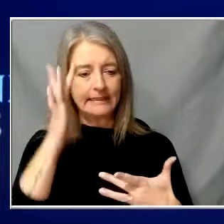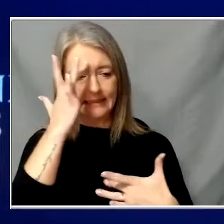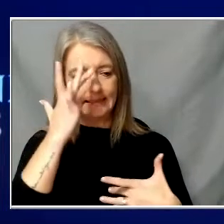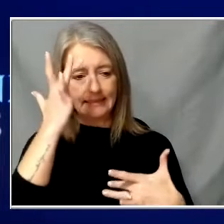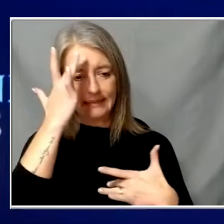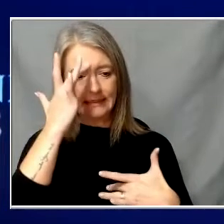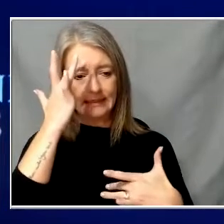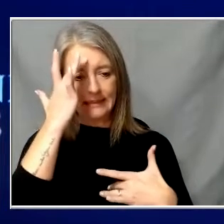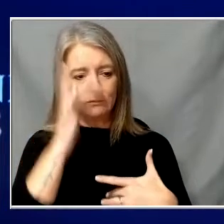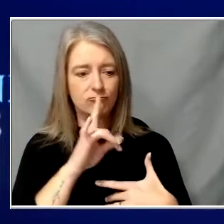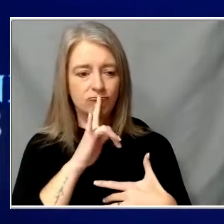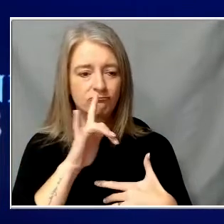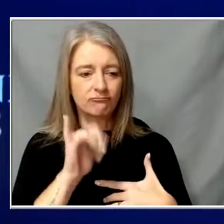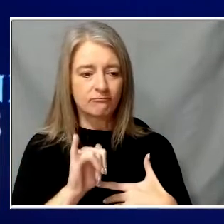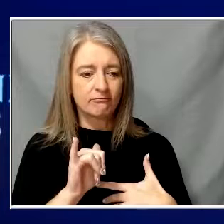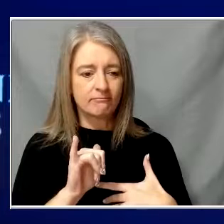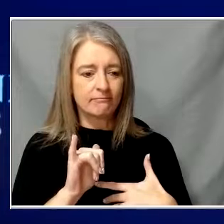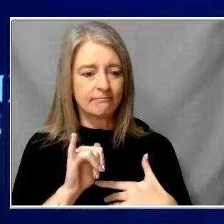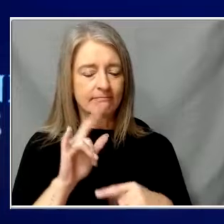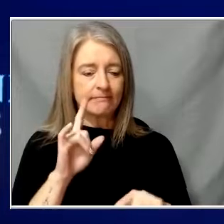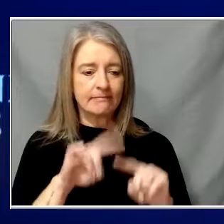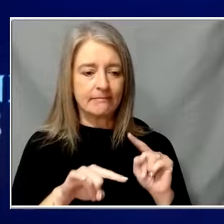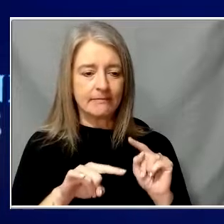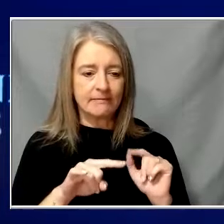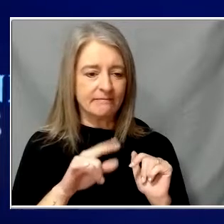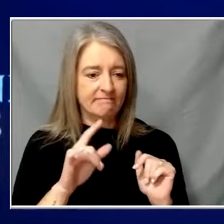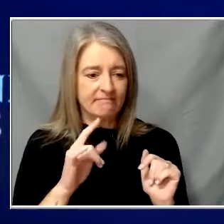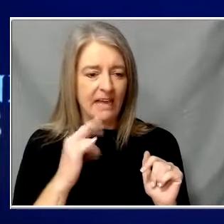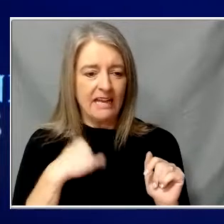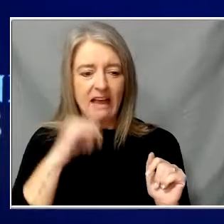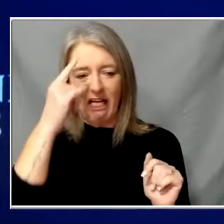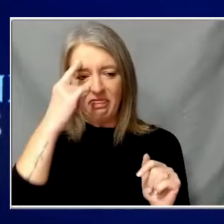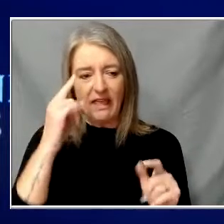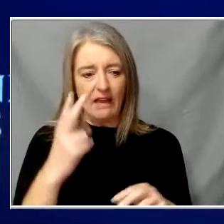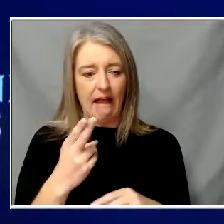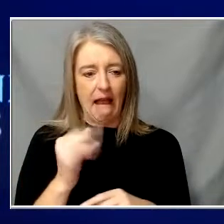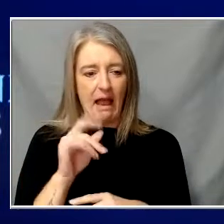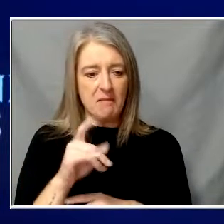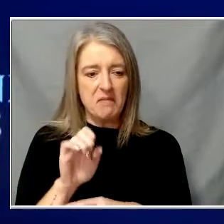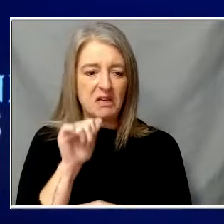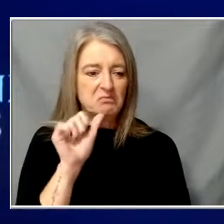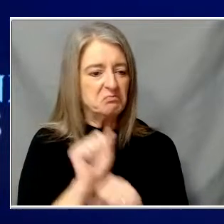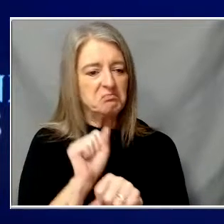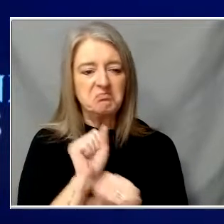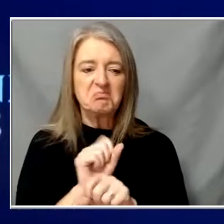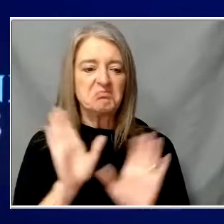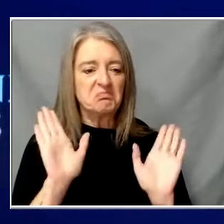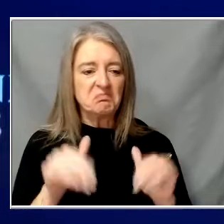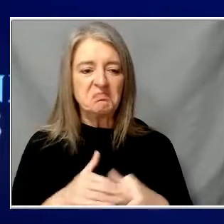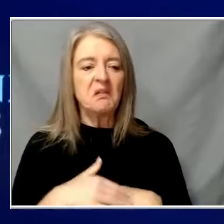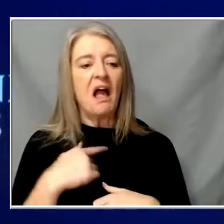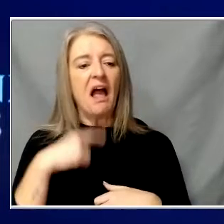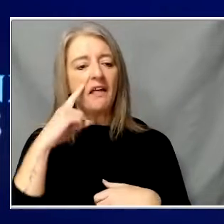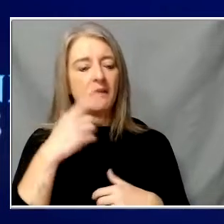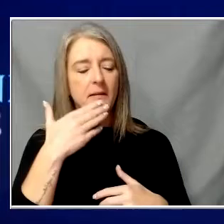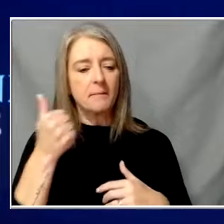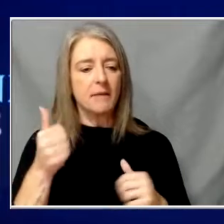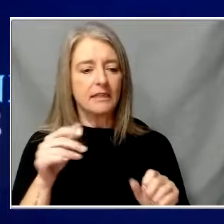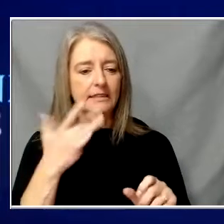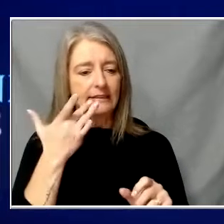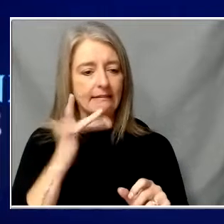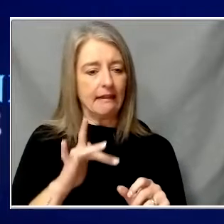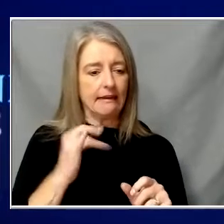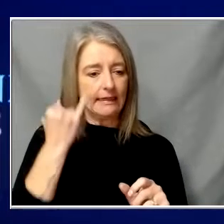that I wouldn't have considered him for a HIPEC procedure. I told him that our best, if we can get lucky, if we